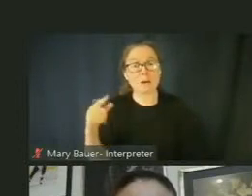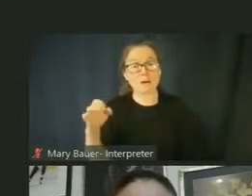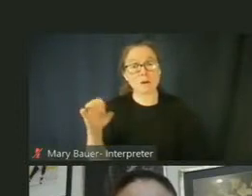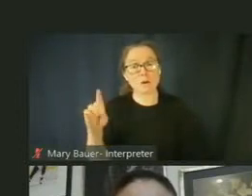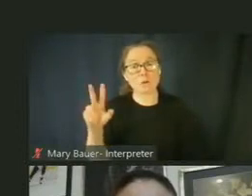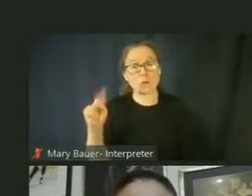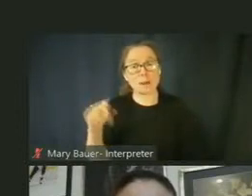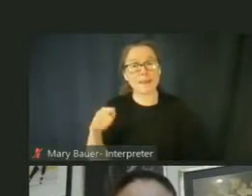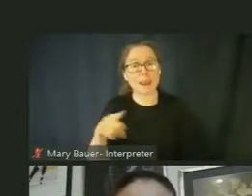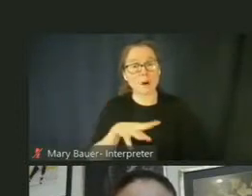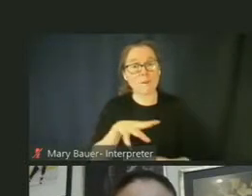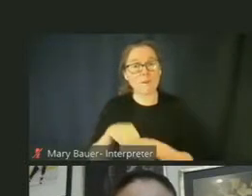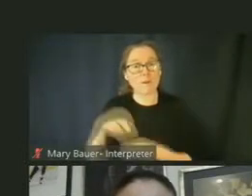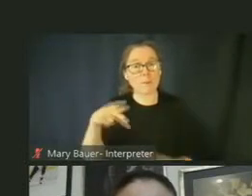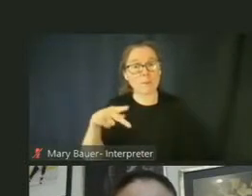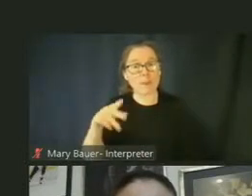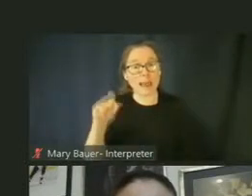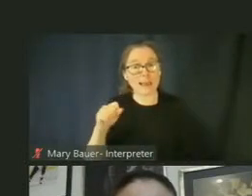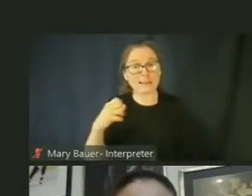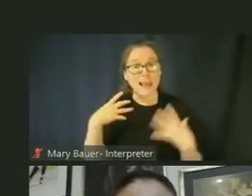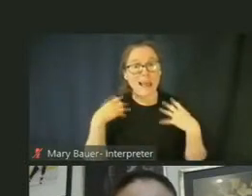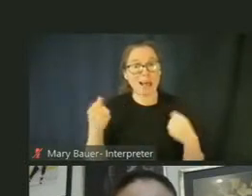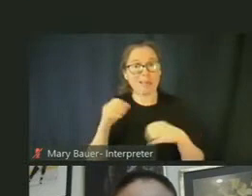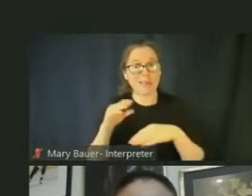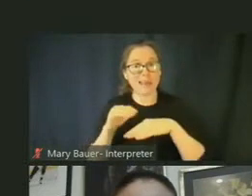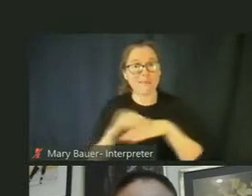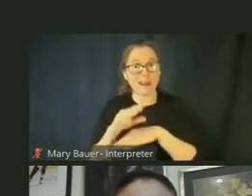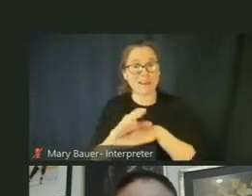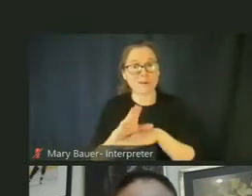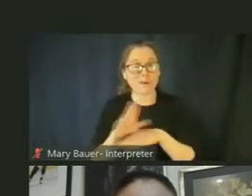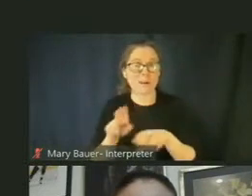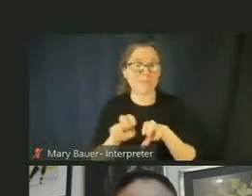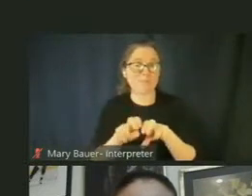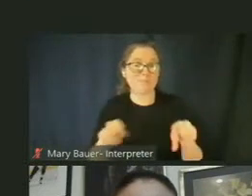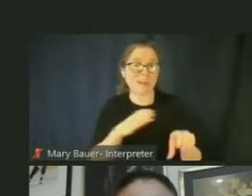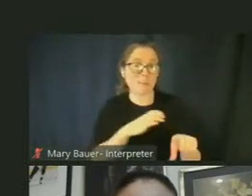Council panel and are frequent